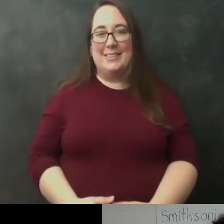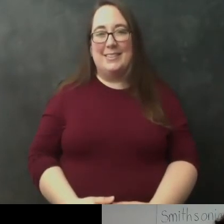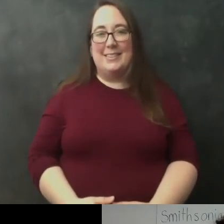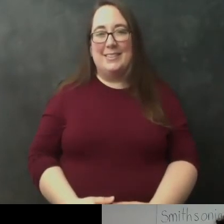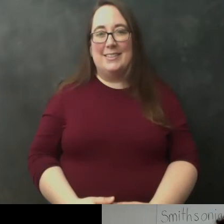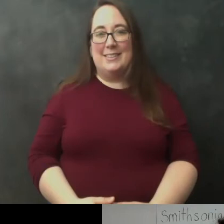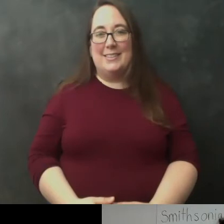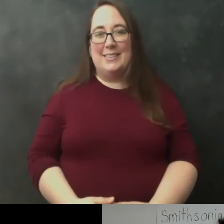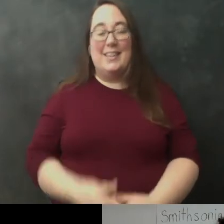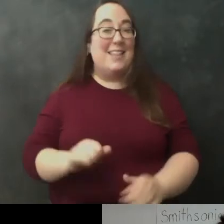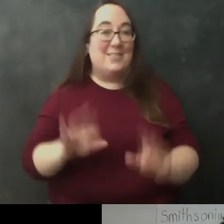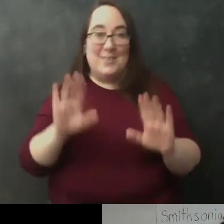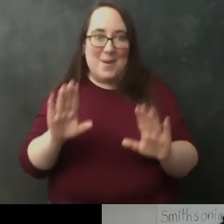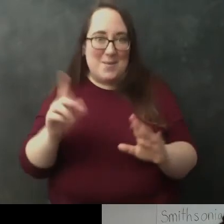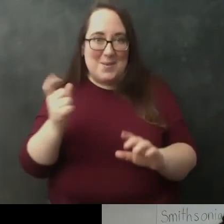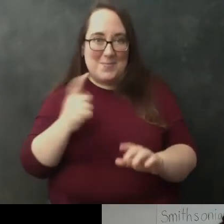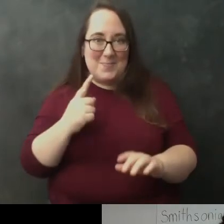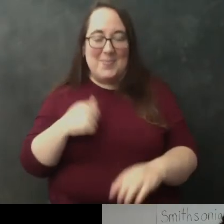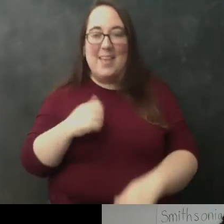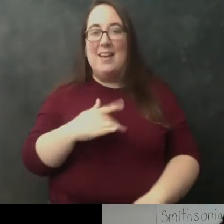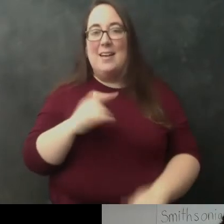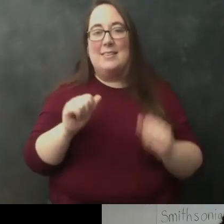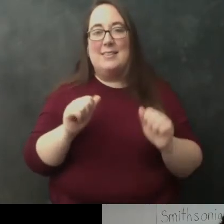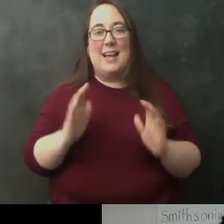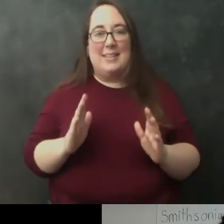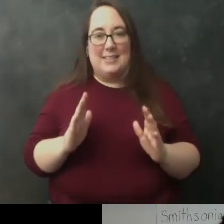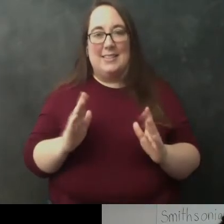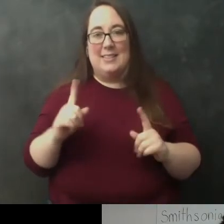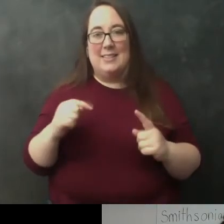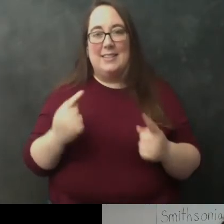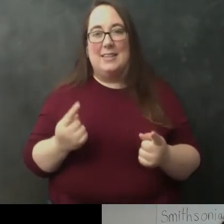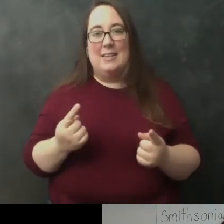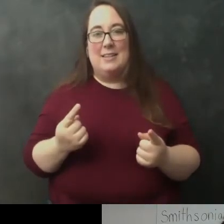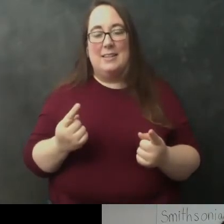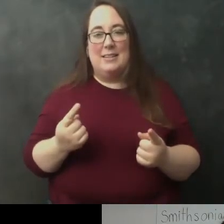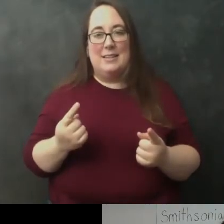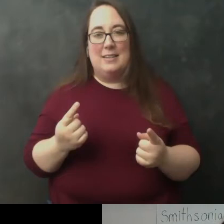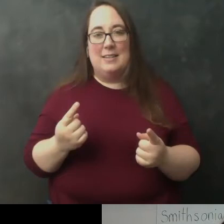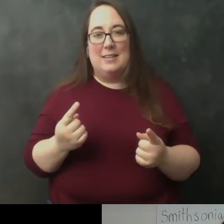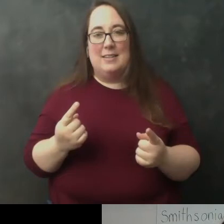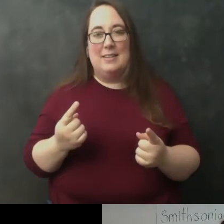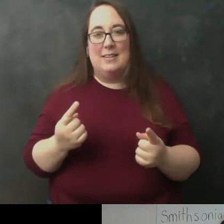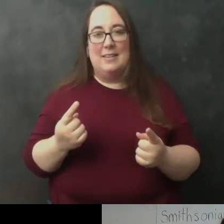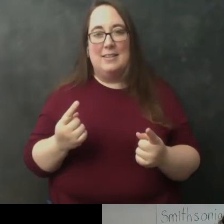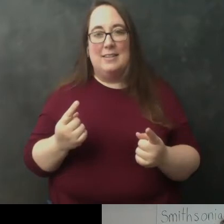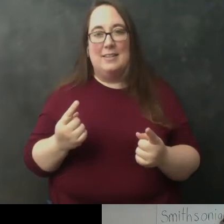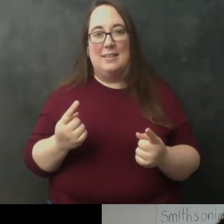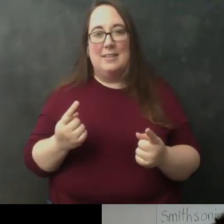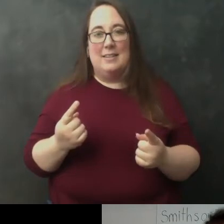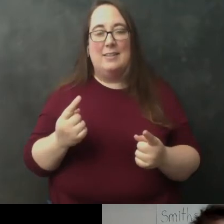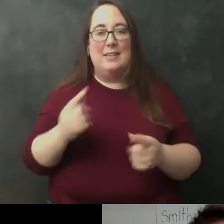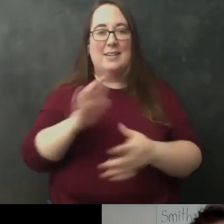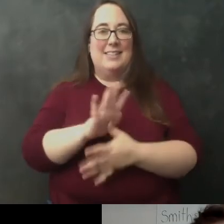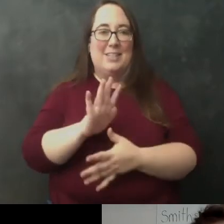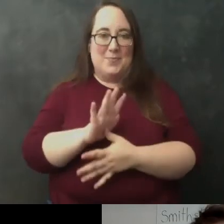That's a great question. I feel like I've been a scientist since I was in the 12th grade.